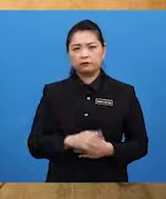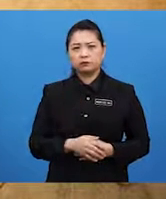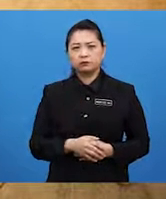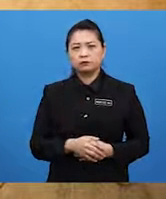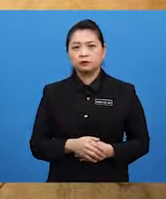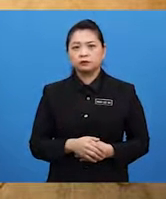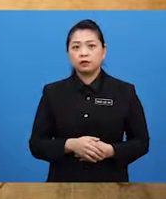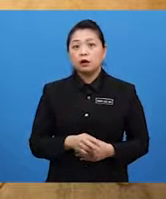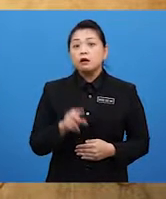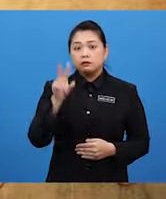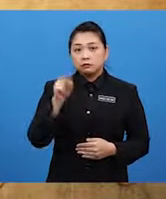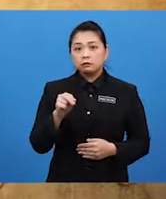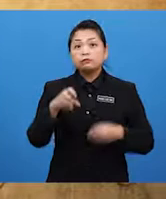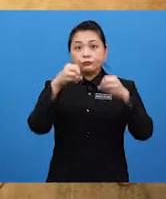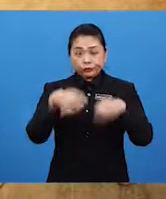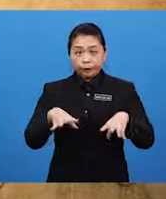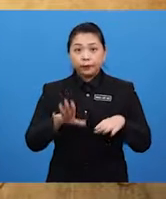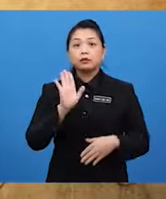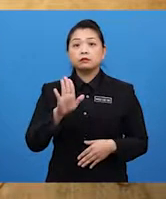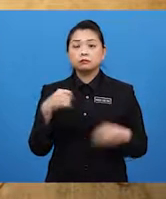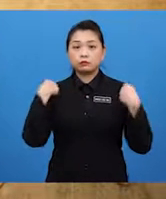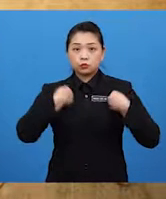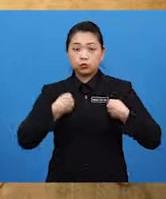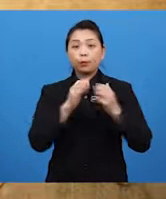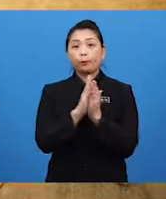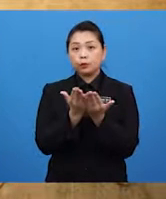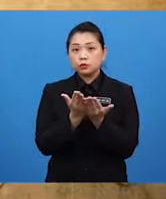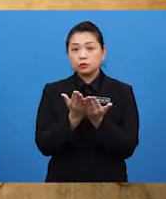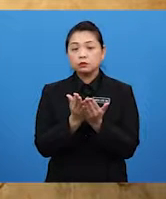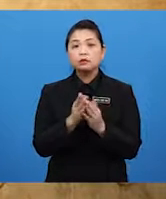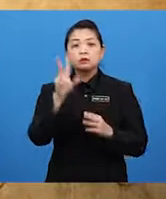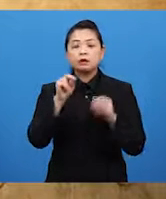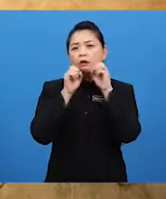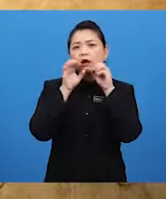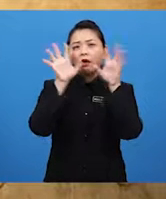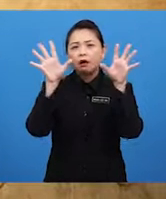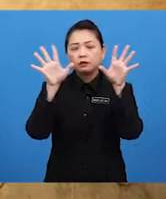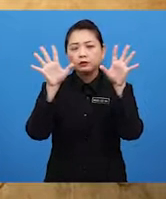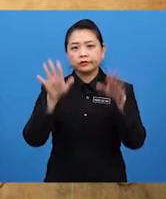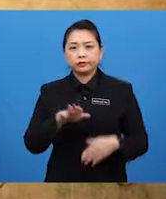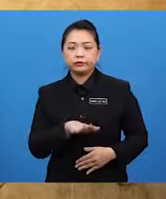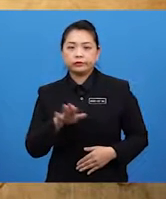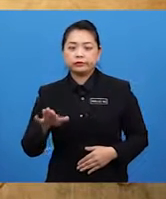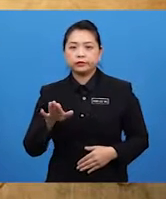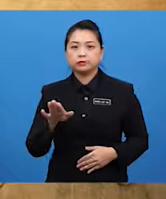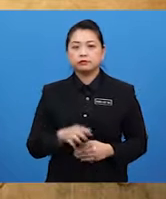No dropping of your school books. No shrieking, childish